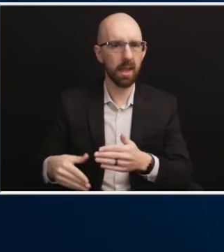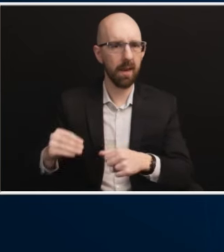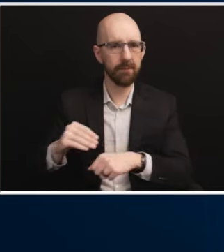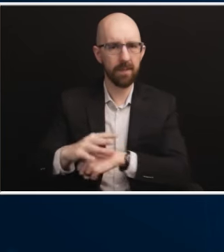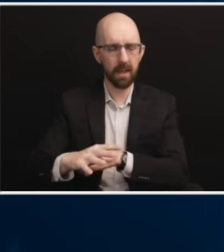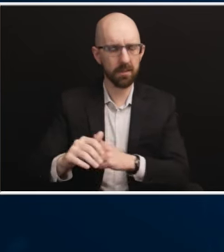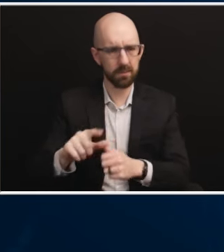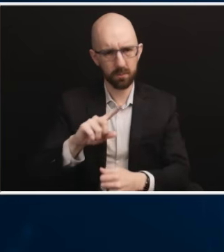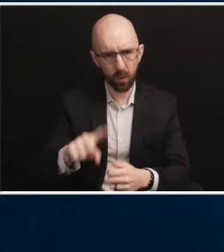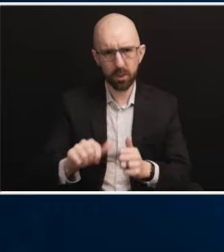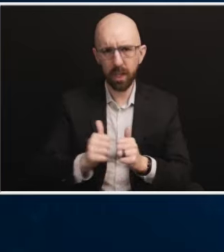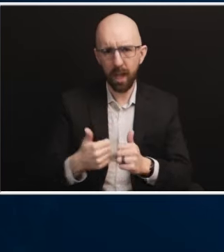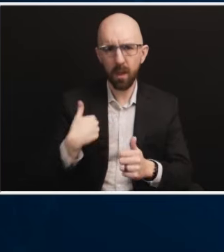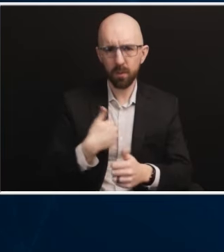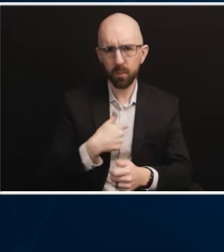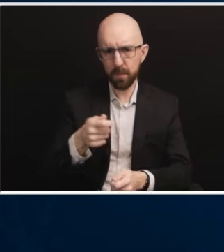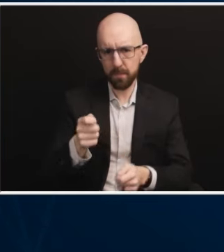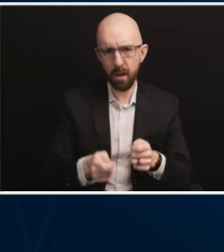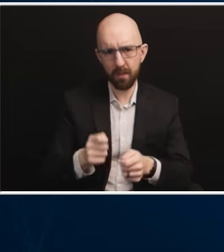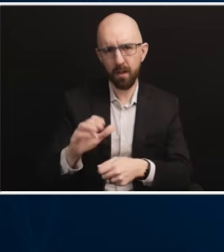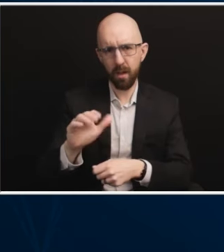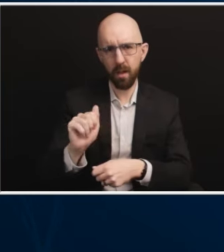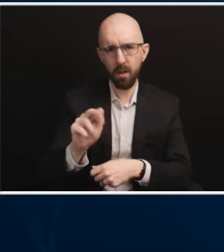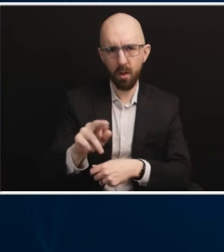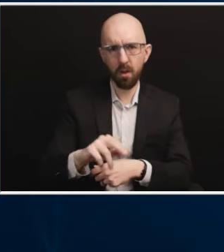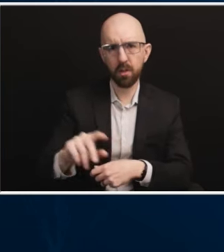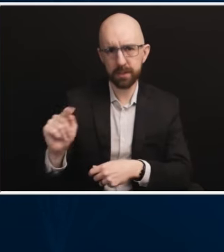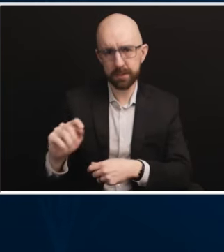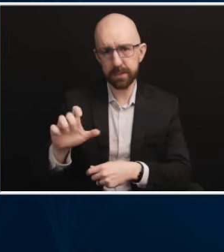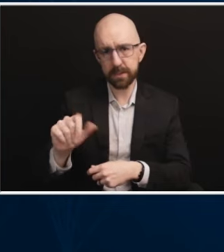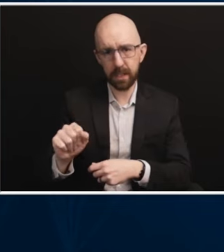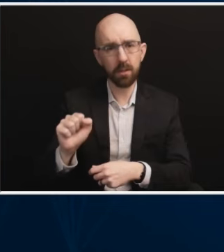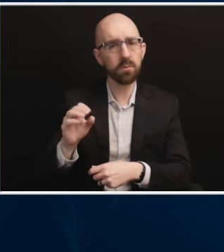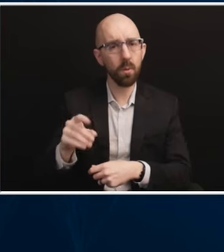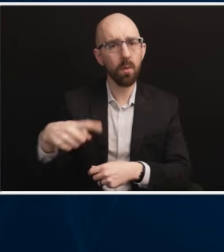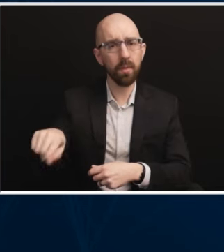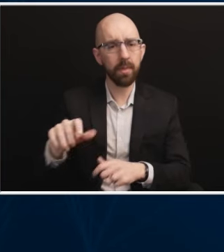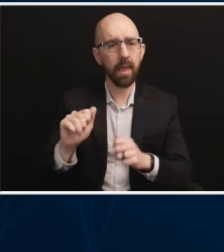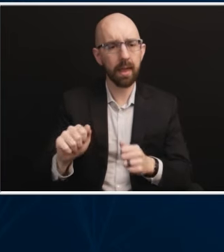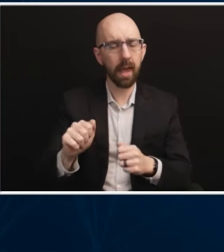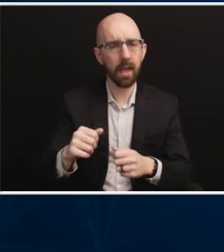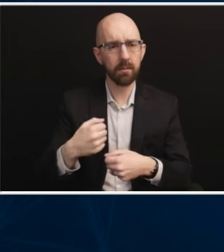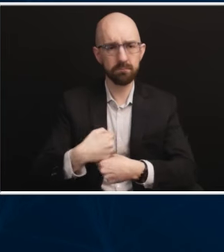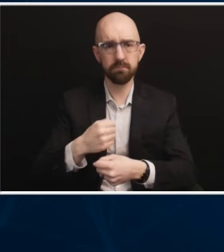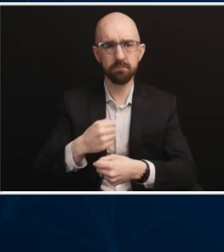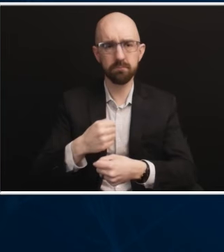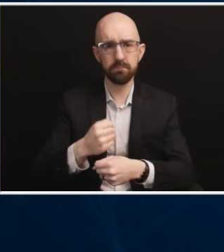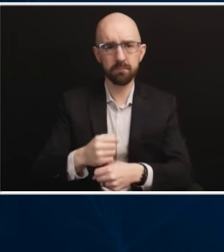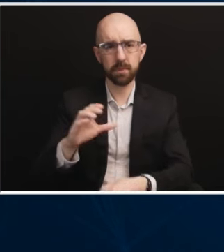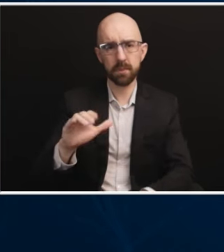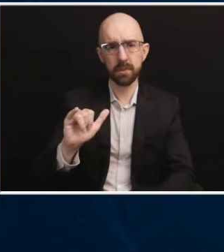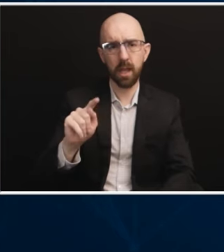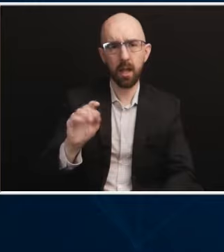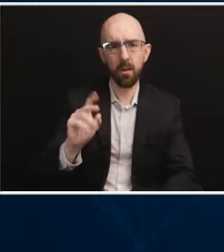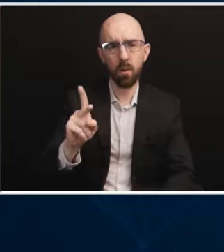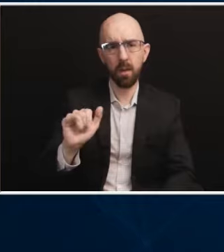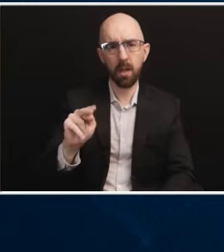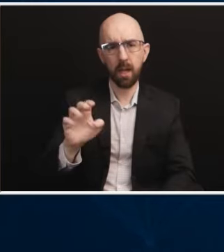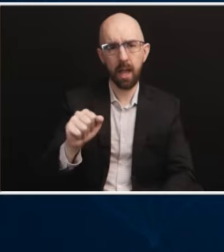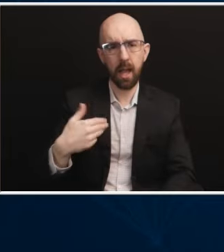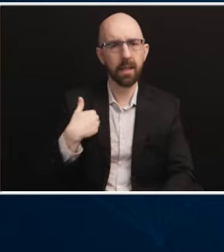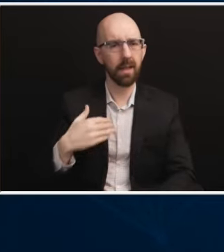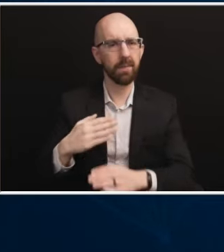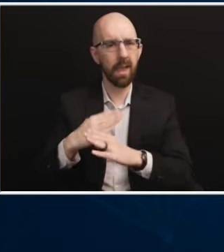we modify CAR T-cells such that they can secrete cytokines and really have an anti-tumor effect without the